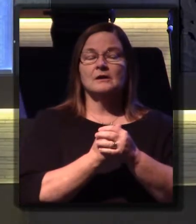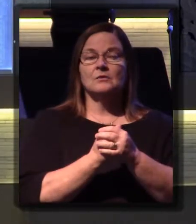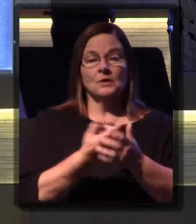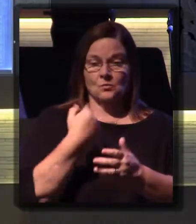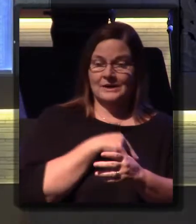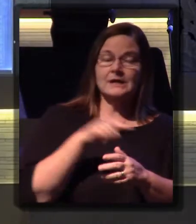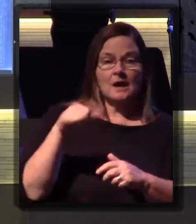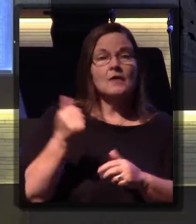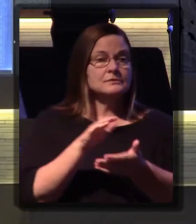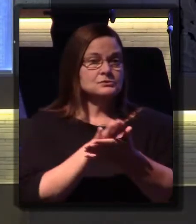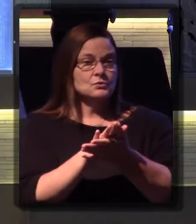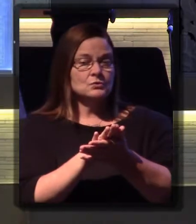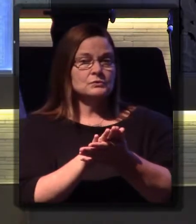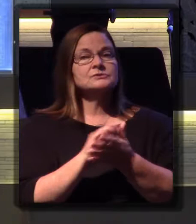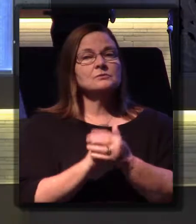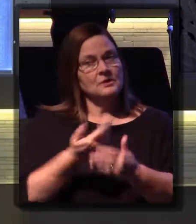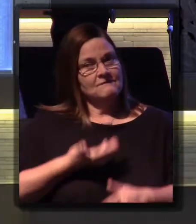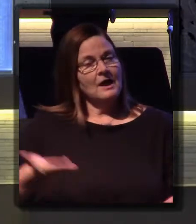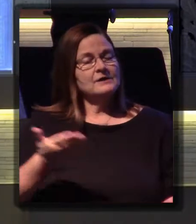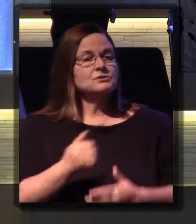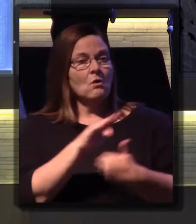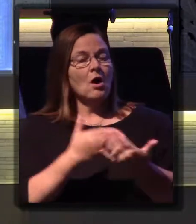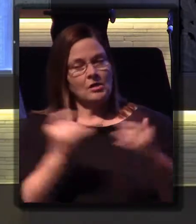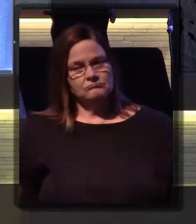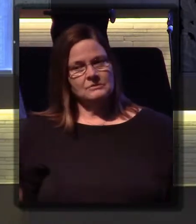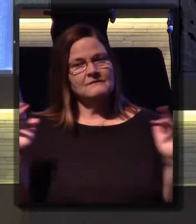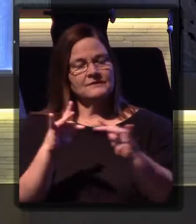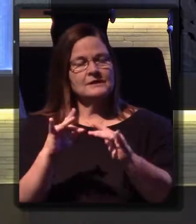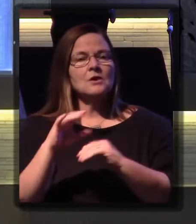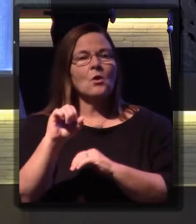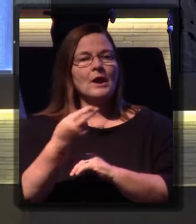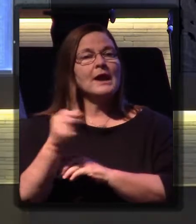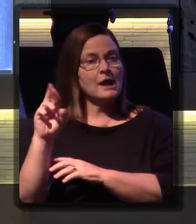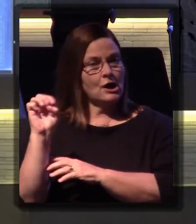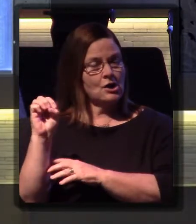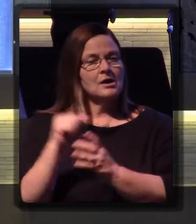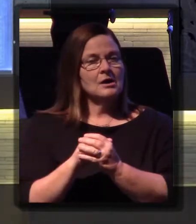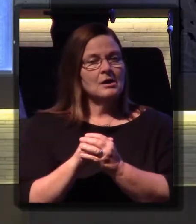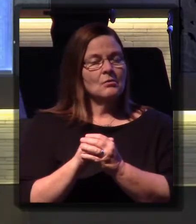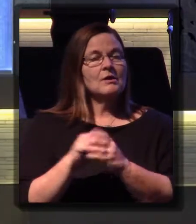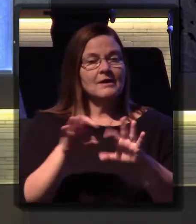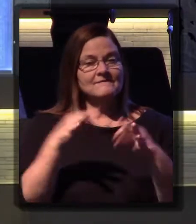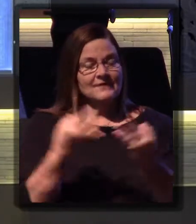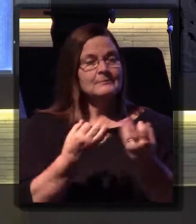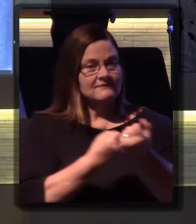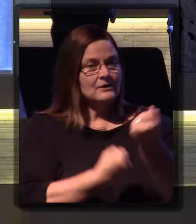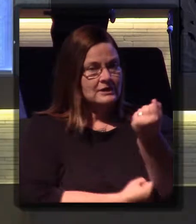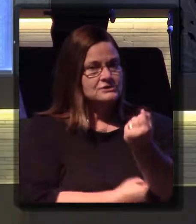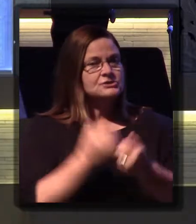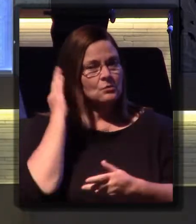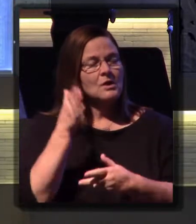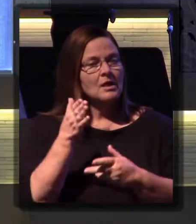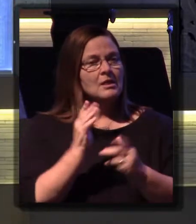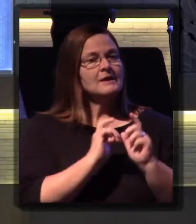and tomorrow with a special ceremony where we and a number of other schools have been invited to all convene at